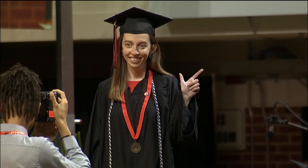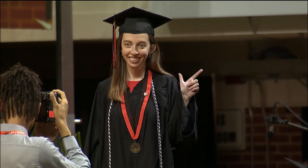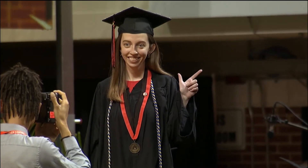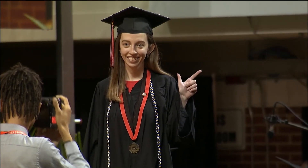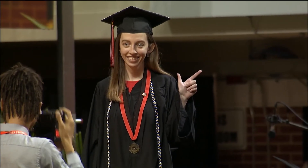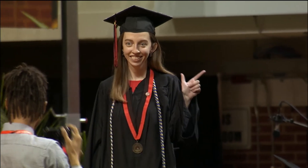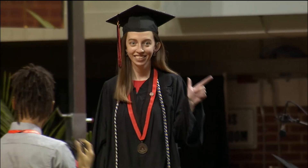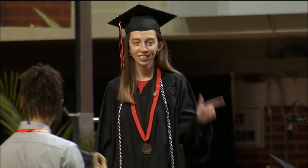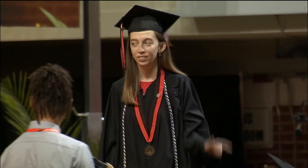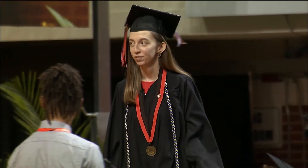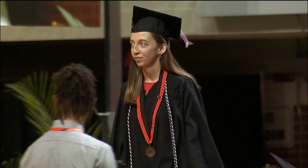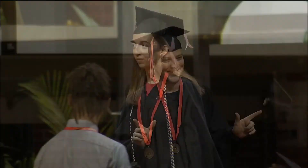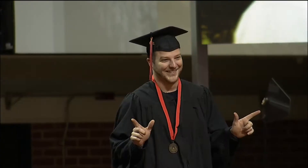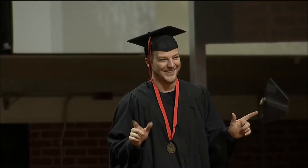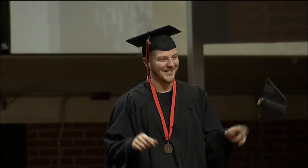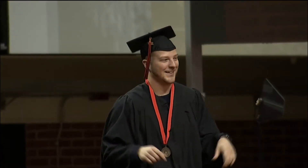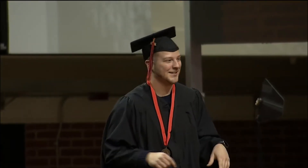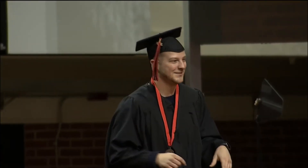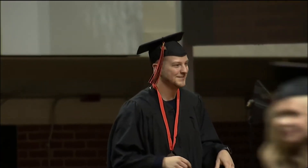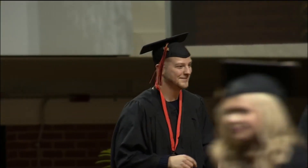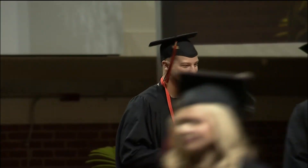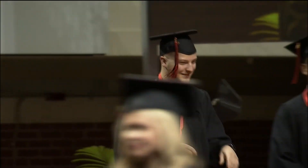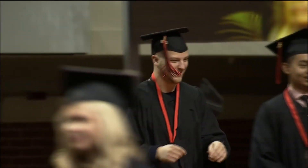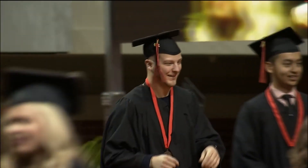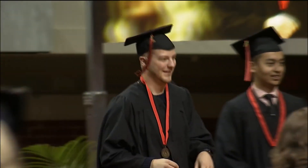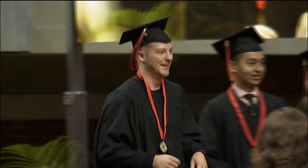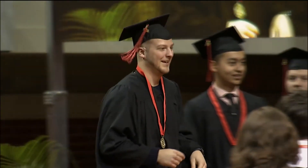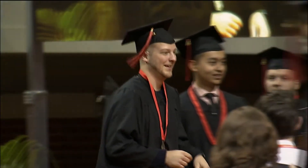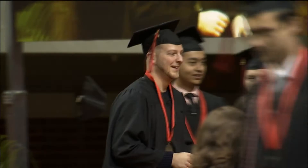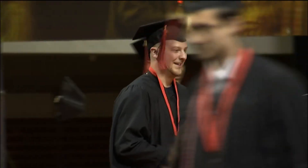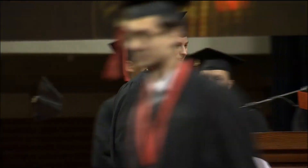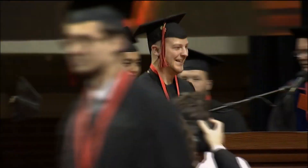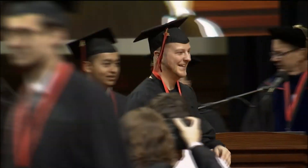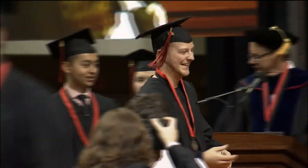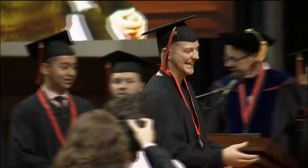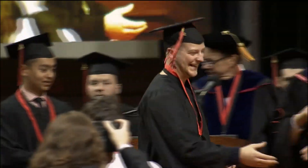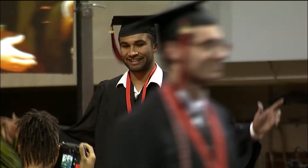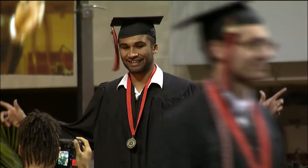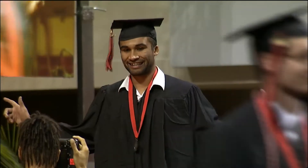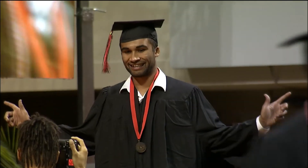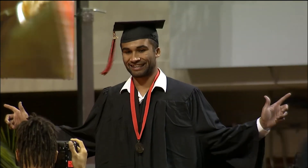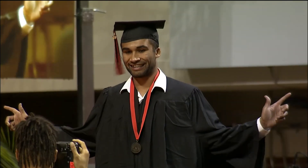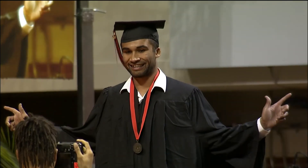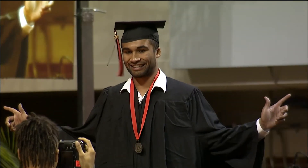Rachel Ann Cunningham. Christopher Michael McKee.